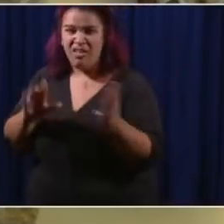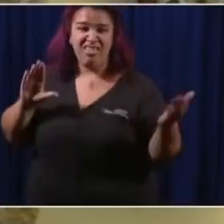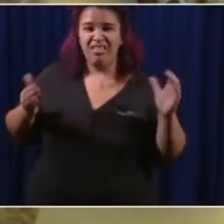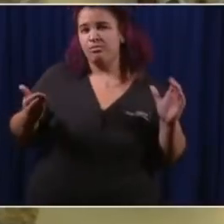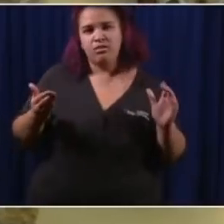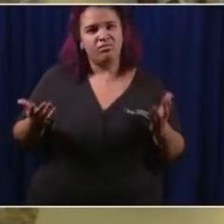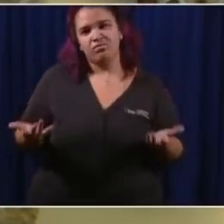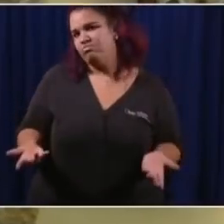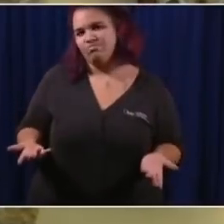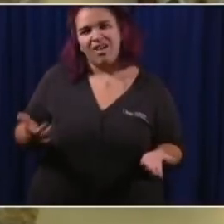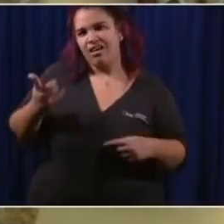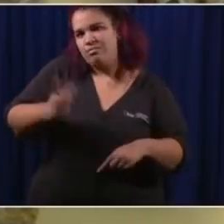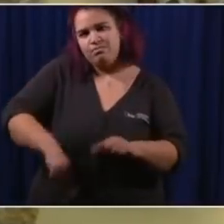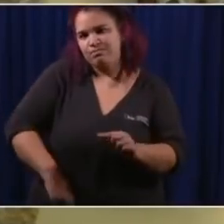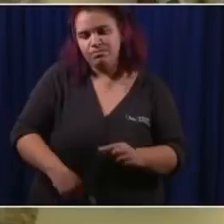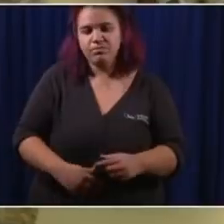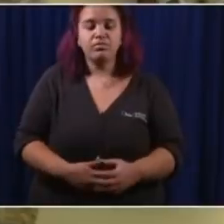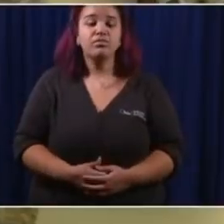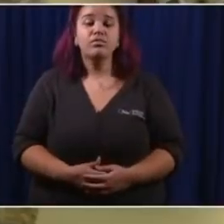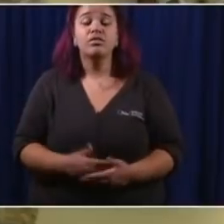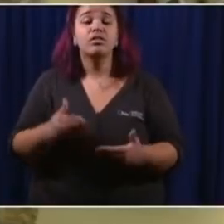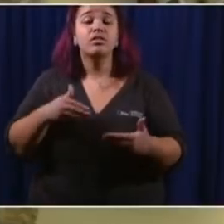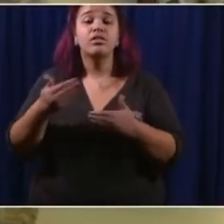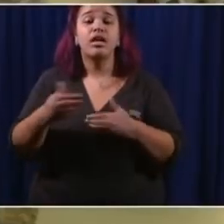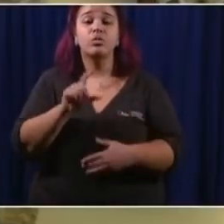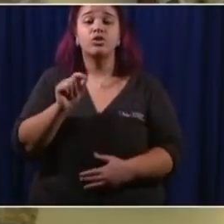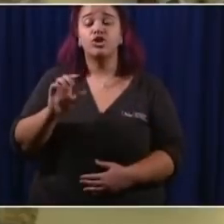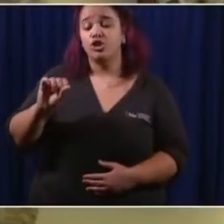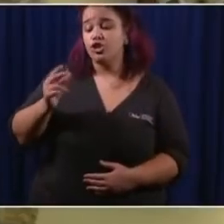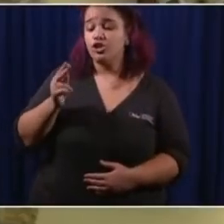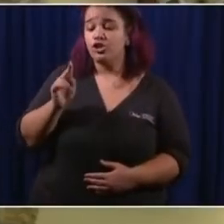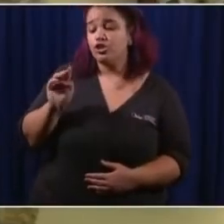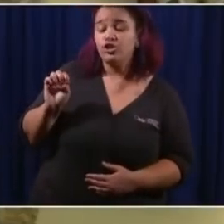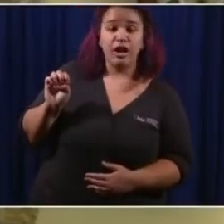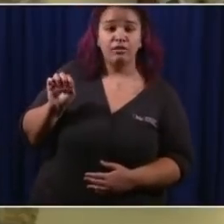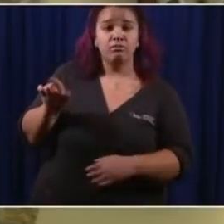Next question is from Shane Stegmiller at Hannah News Service.